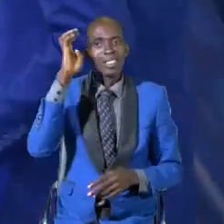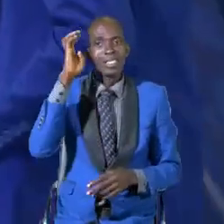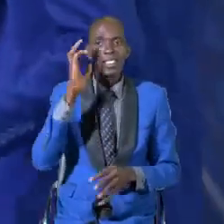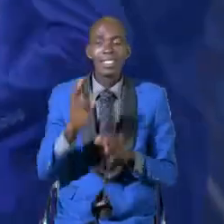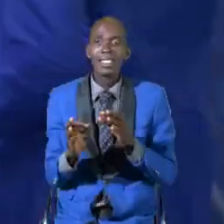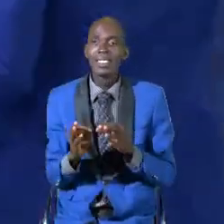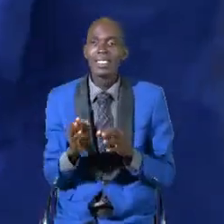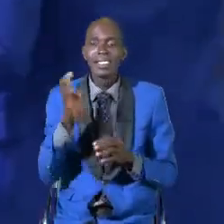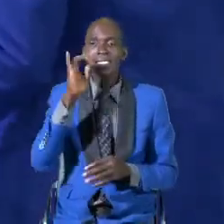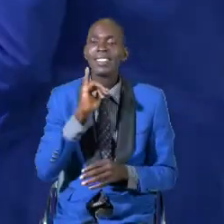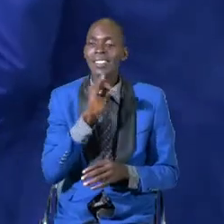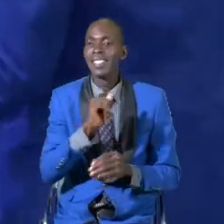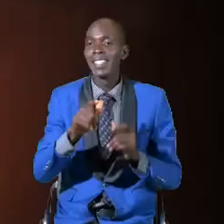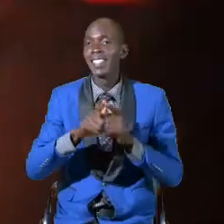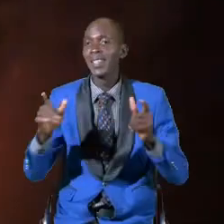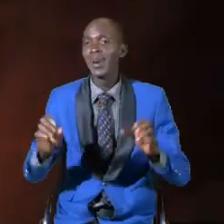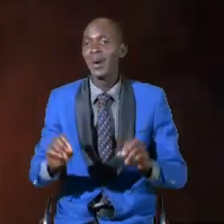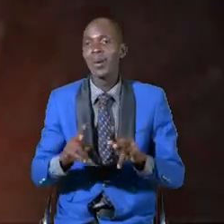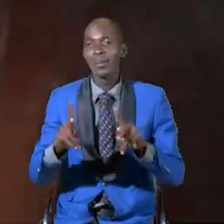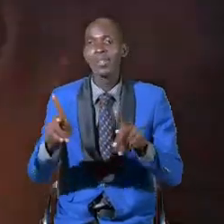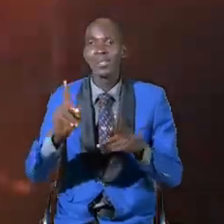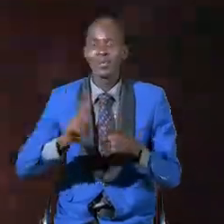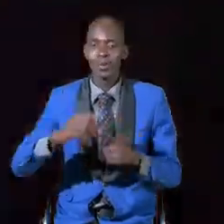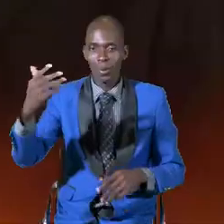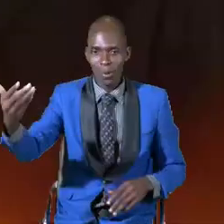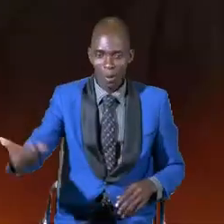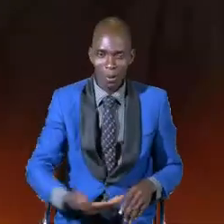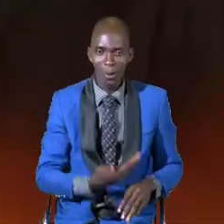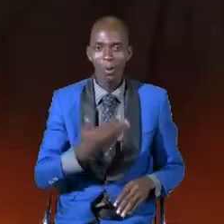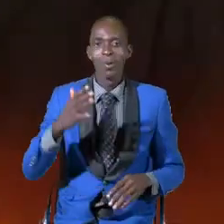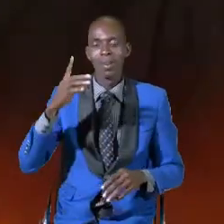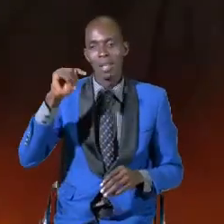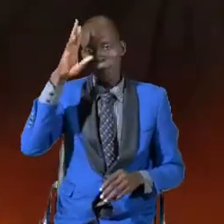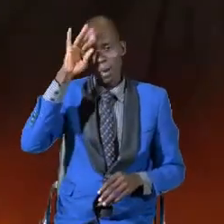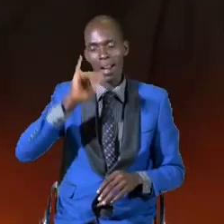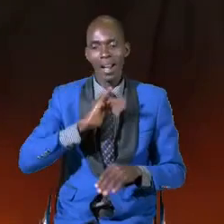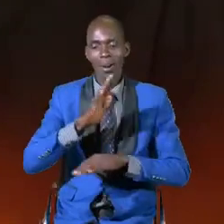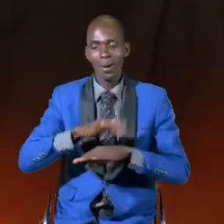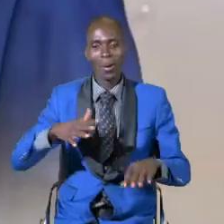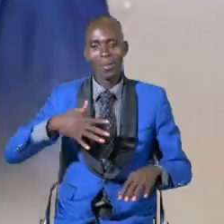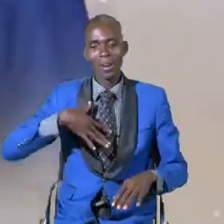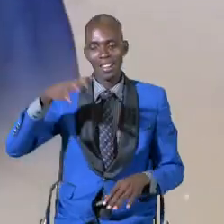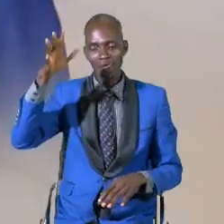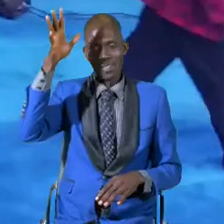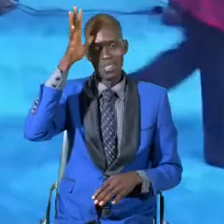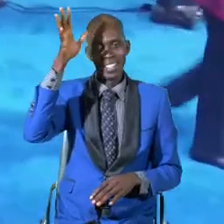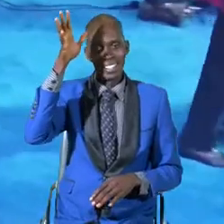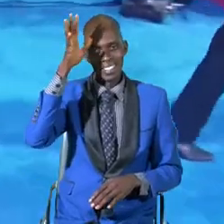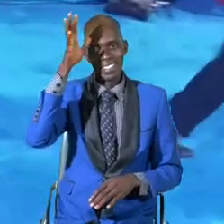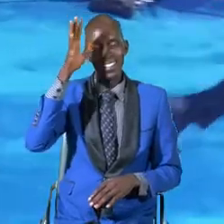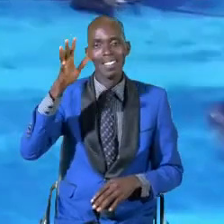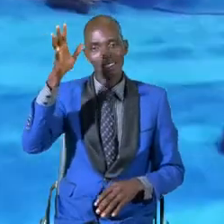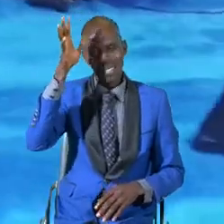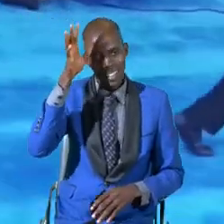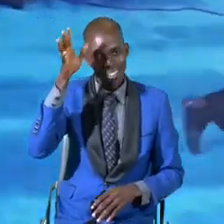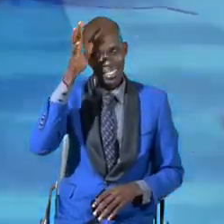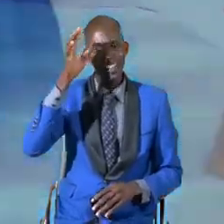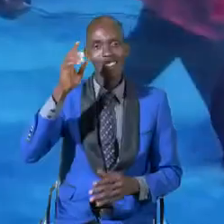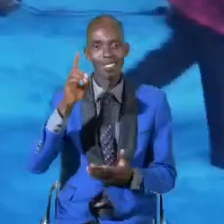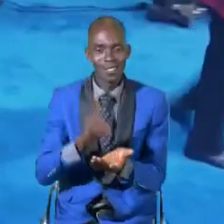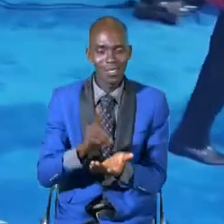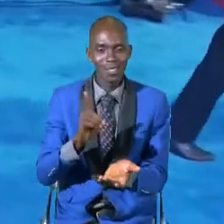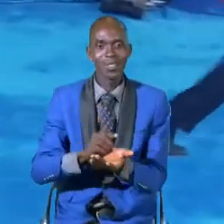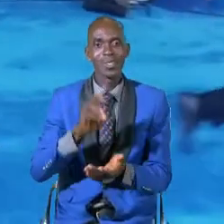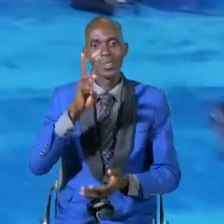privilege for me to welcome the man I call my Father. Who is your Father? To the pulpit. Welcome, Pastor Dr. W.F.